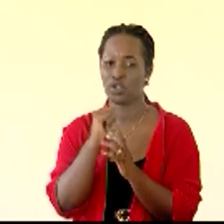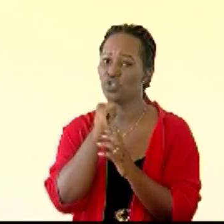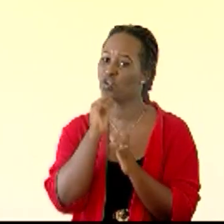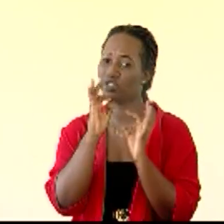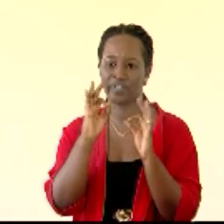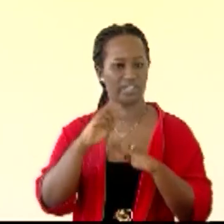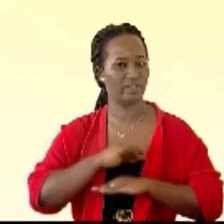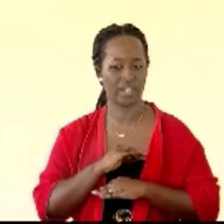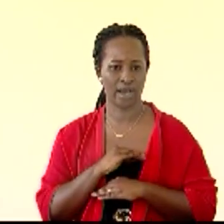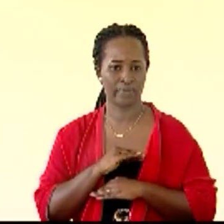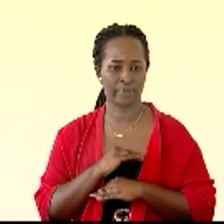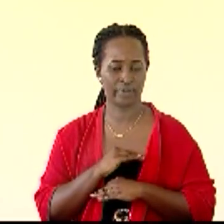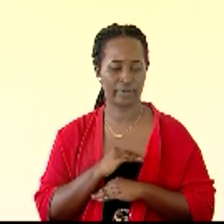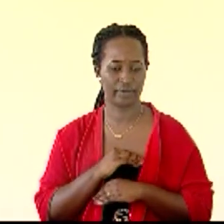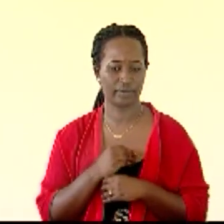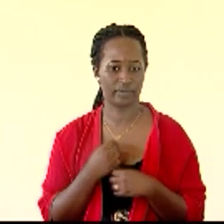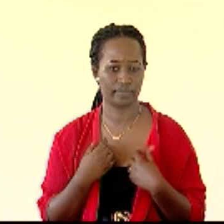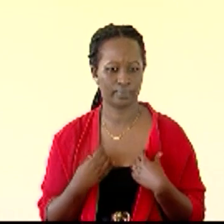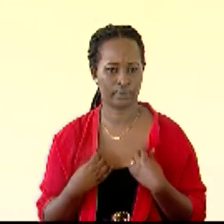enough.